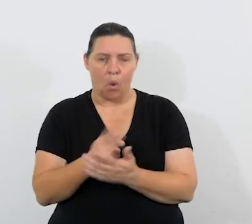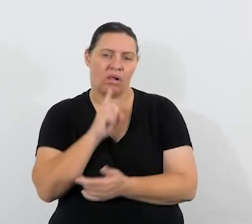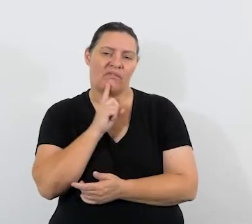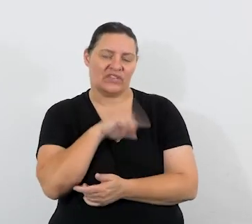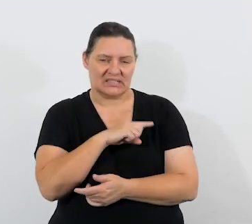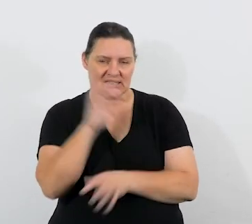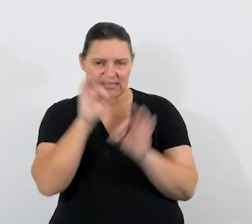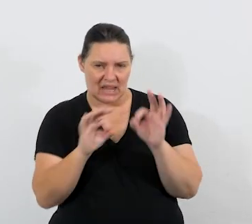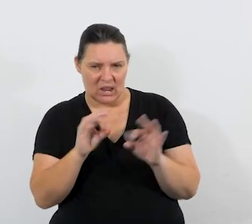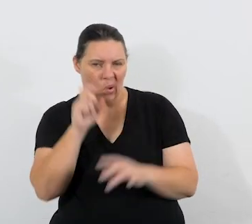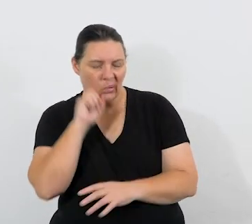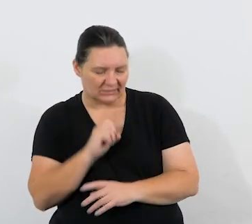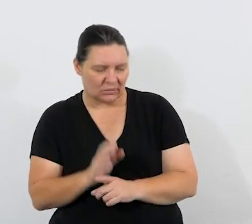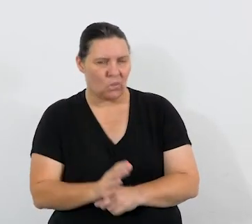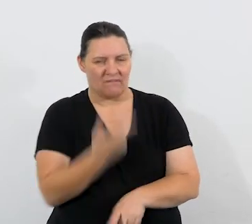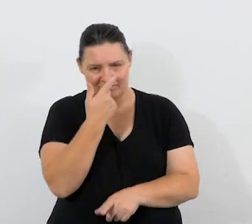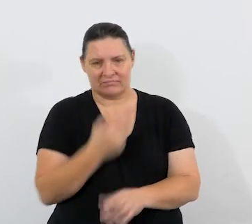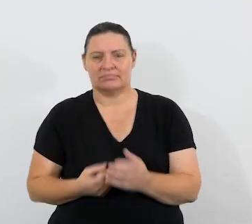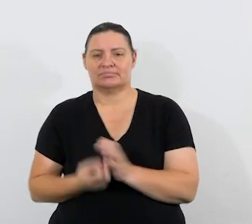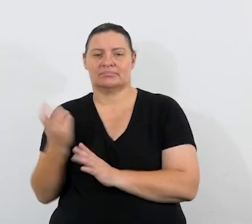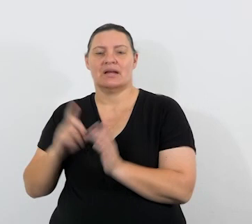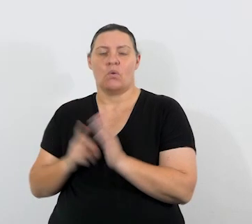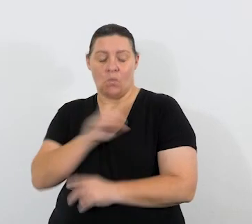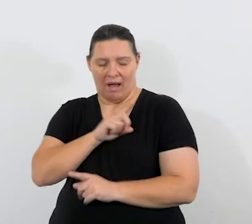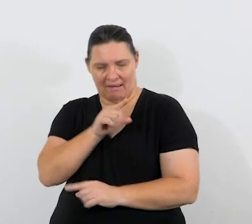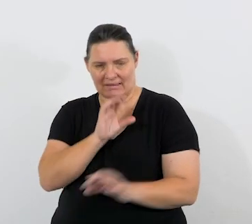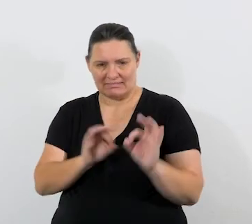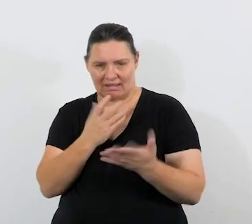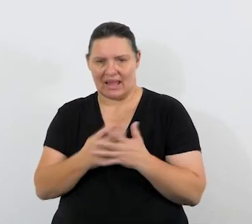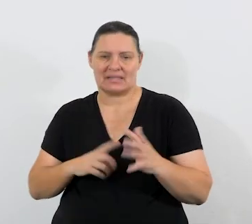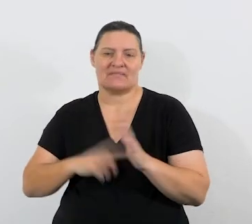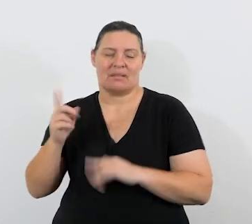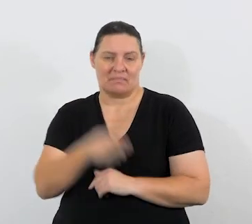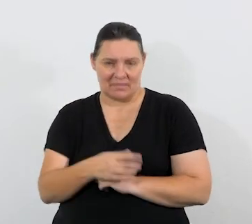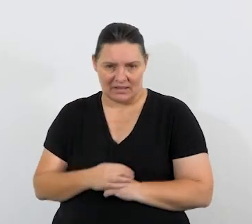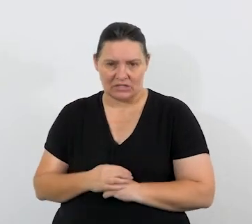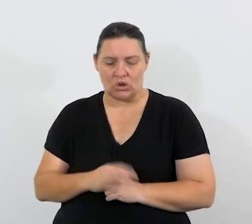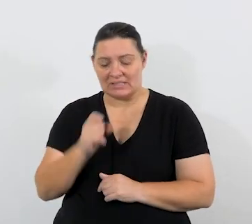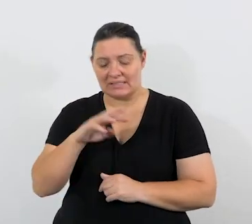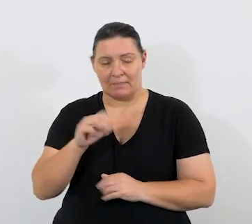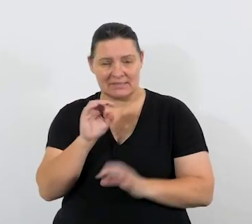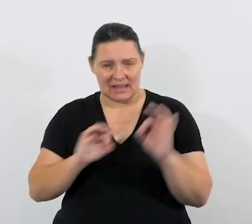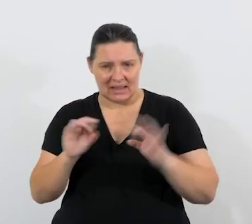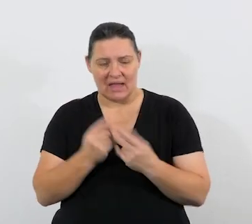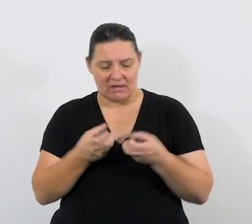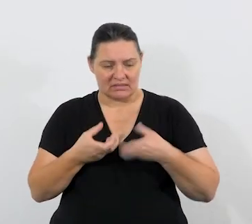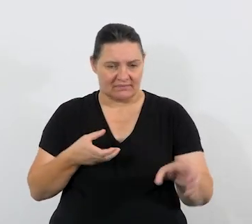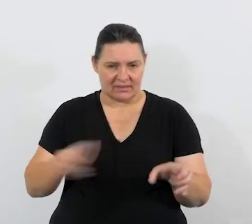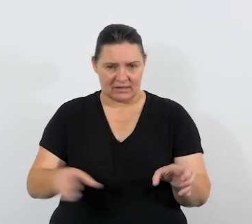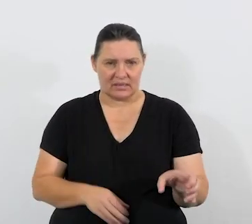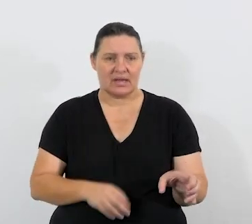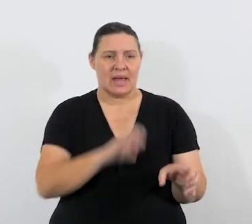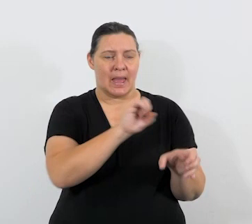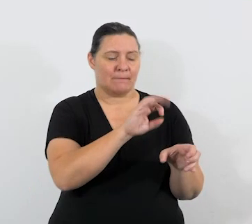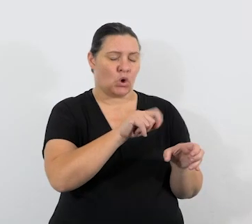cells, as they have the ability to develop into any kind of cell. So stem cells are divided into two forms. We